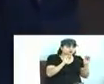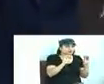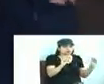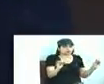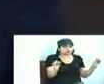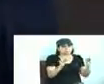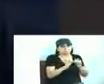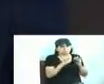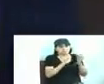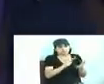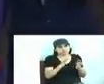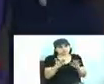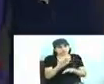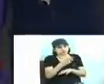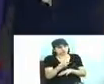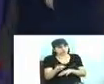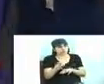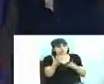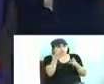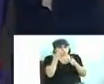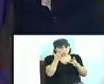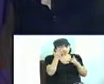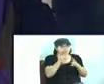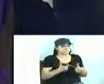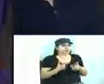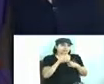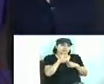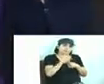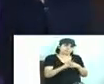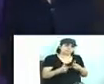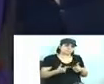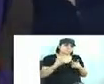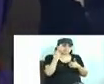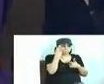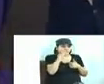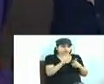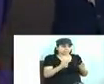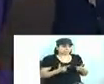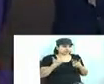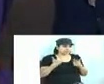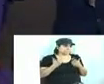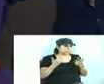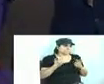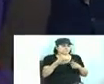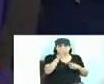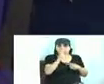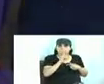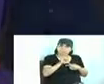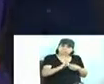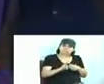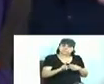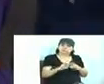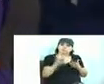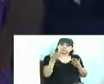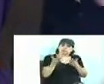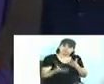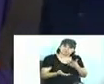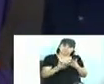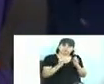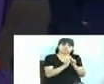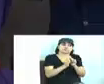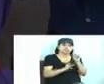more disease, because life is lived for the living, that God is present with the people, and